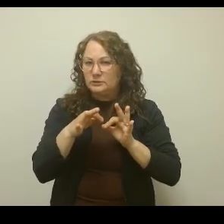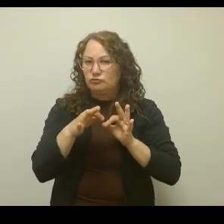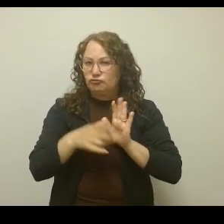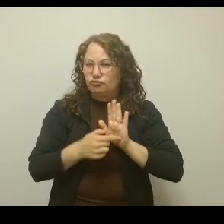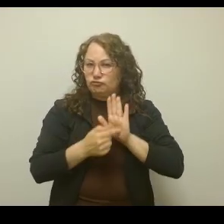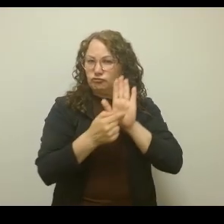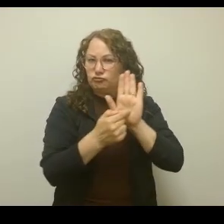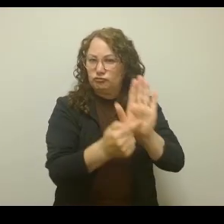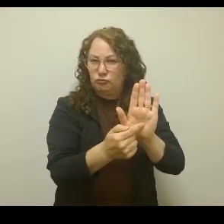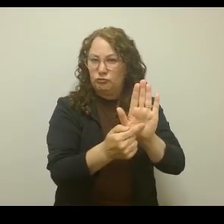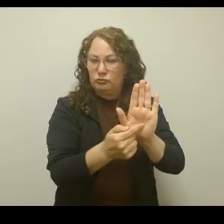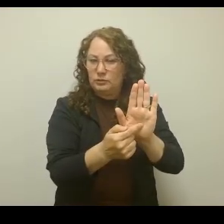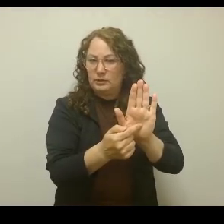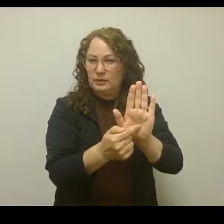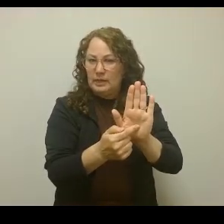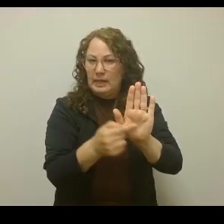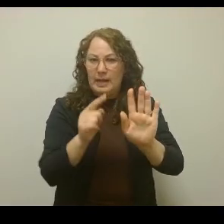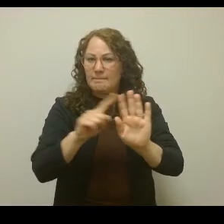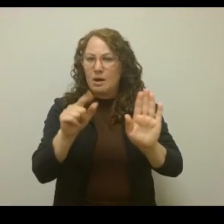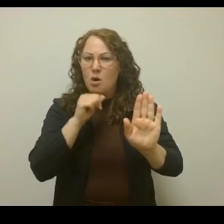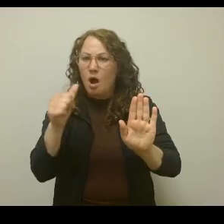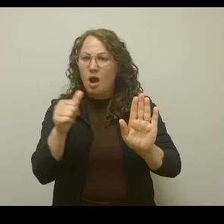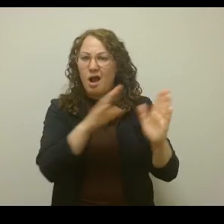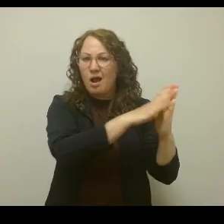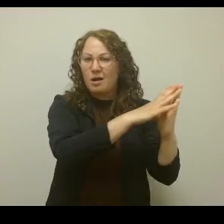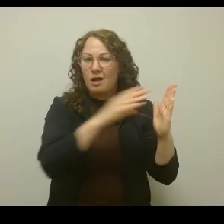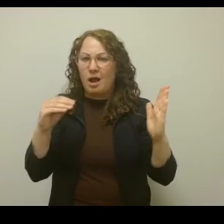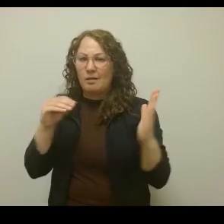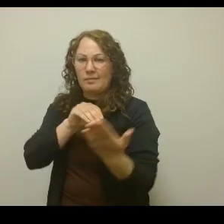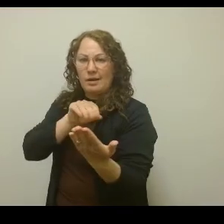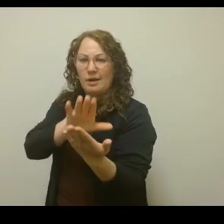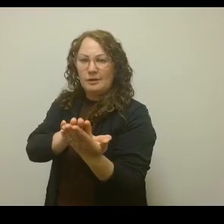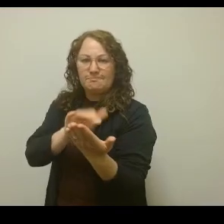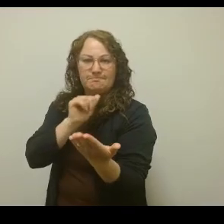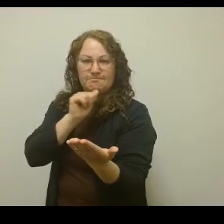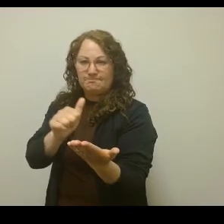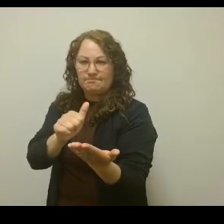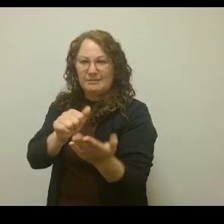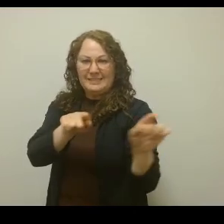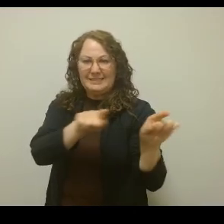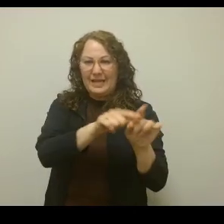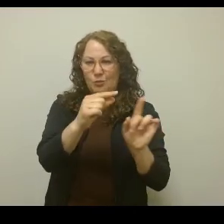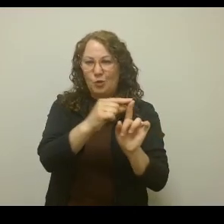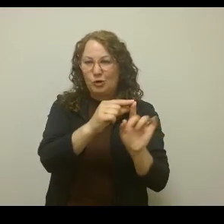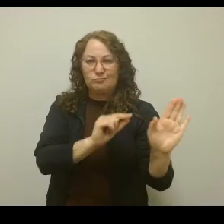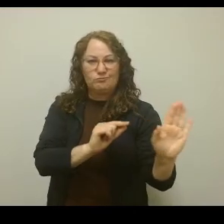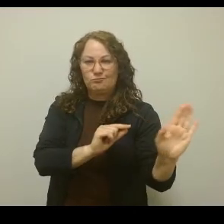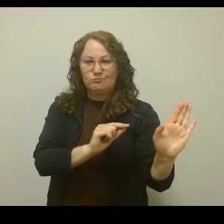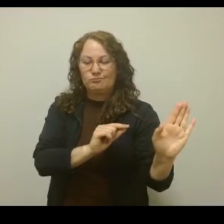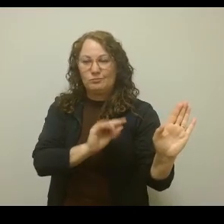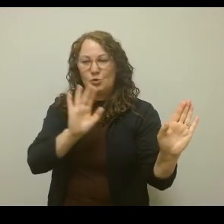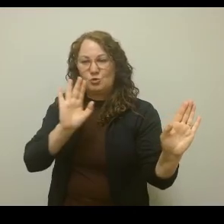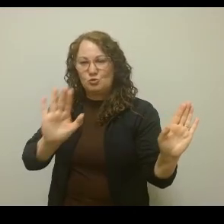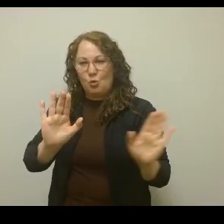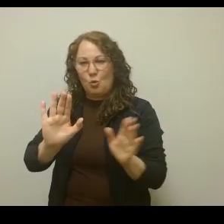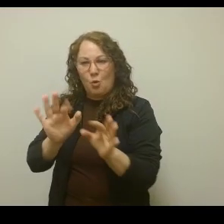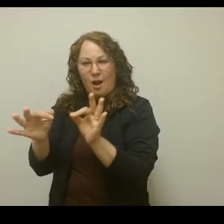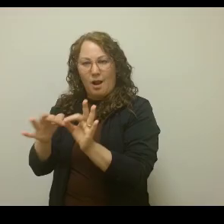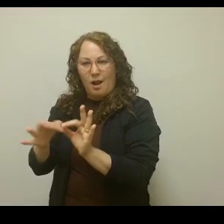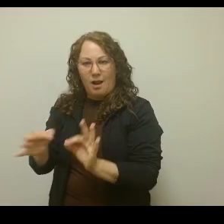using the same words as in the original source or the original